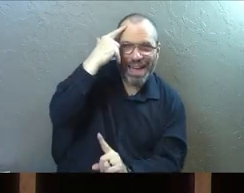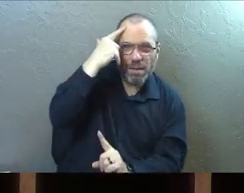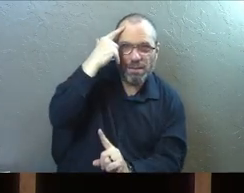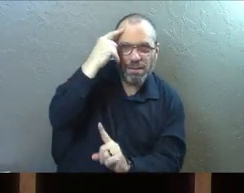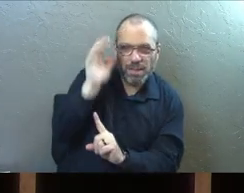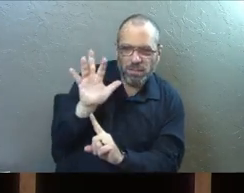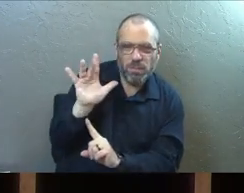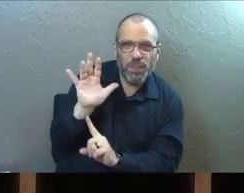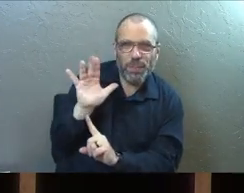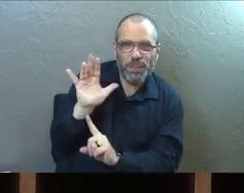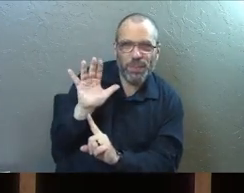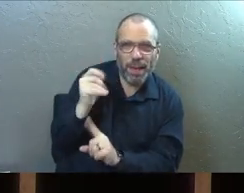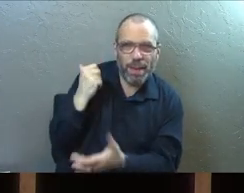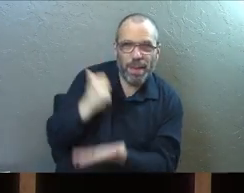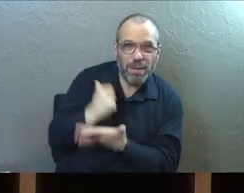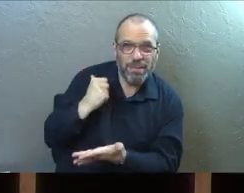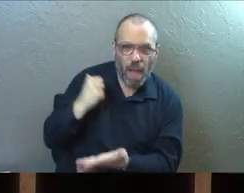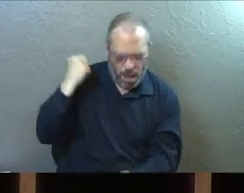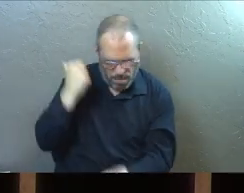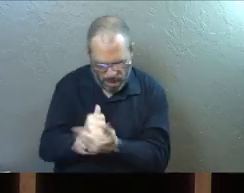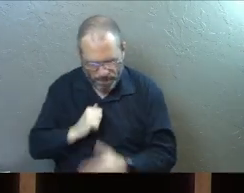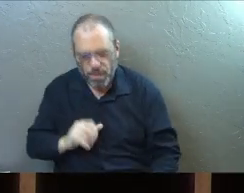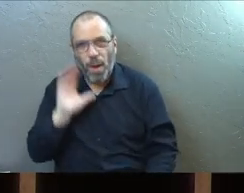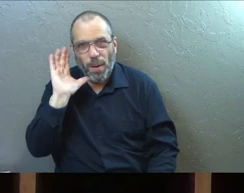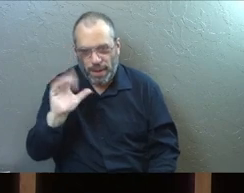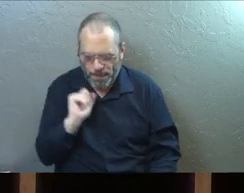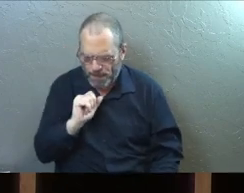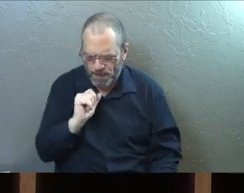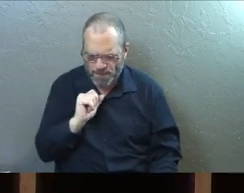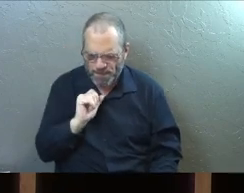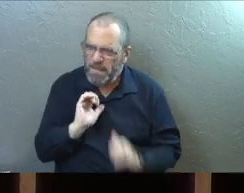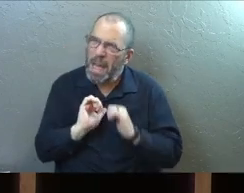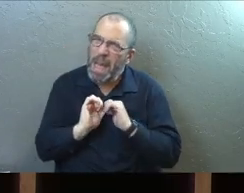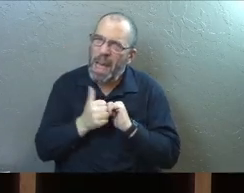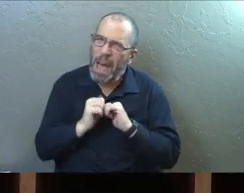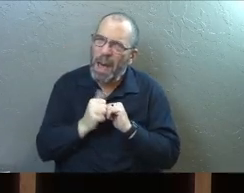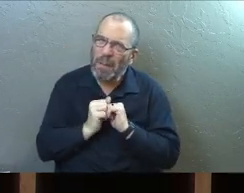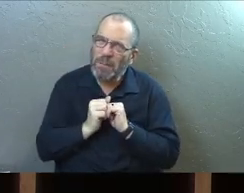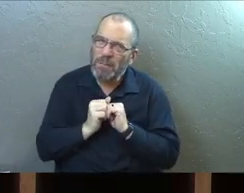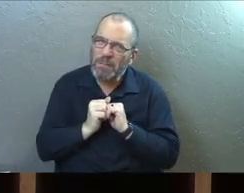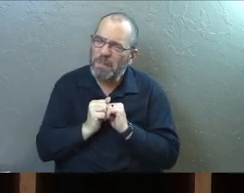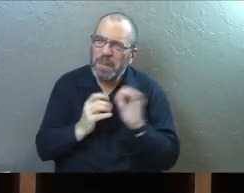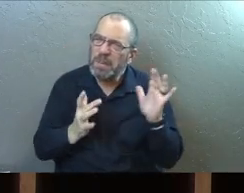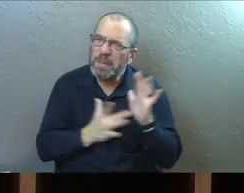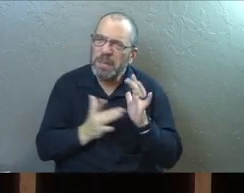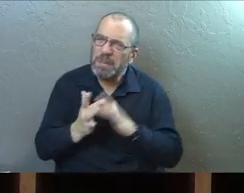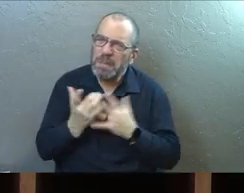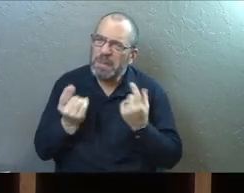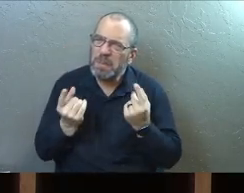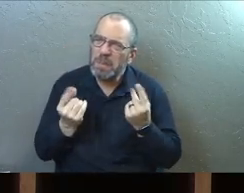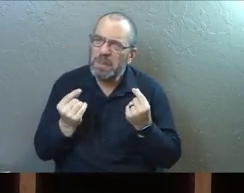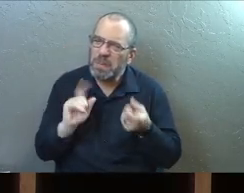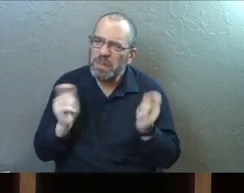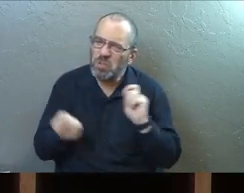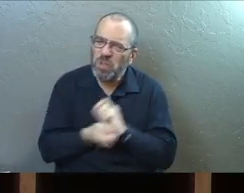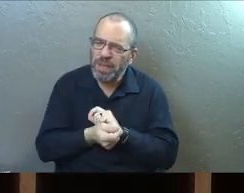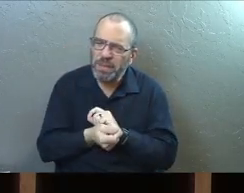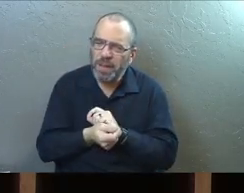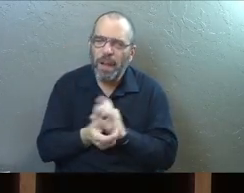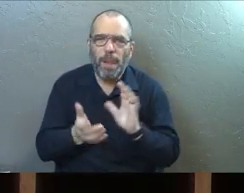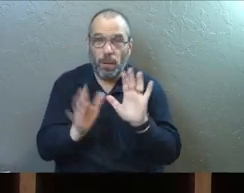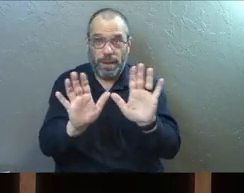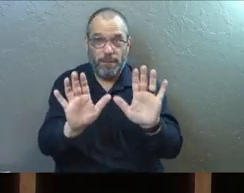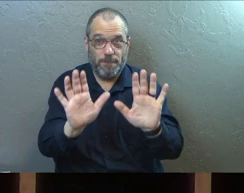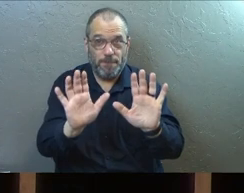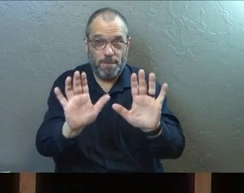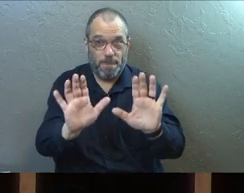Amen? Amen. Amen. Okay, so how can that be? What did Jesus do that changed things? So I